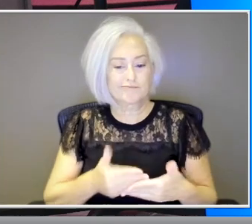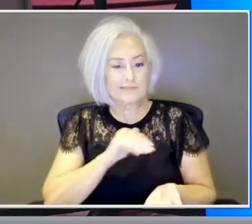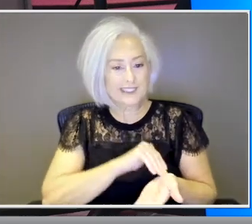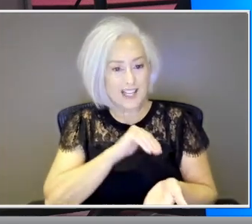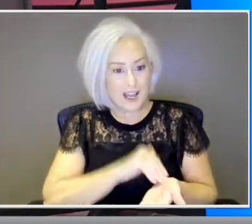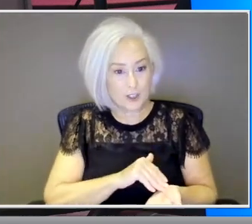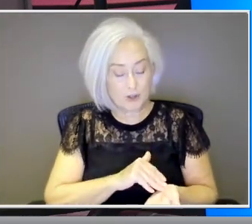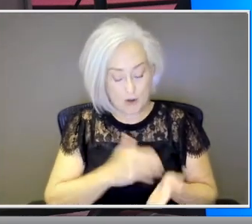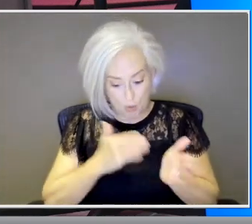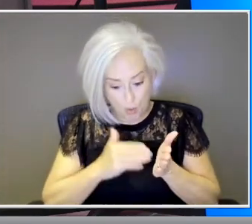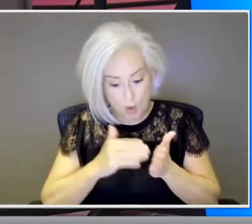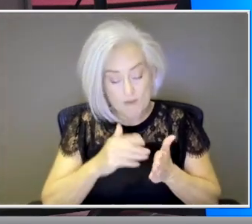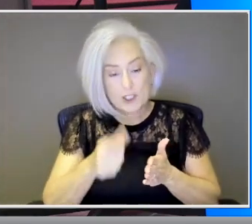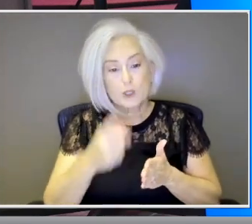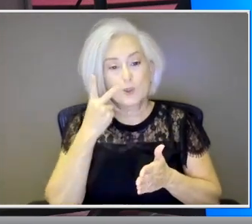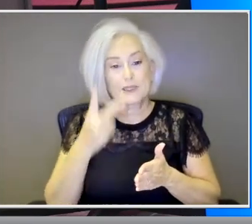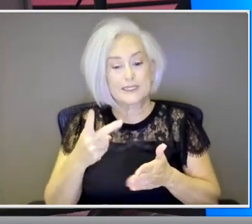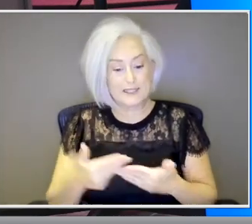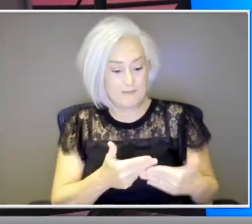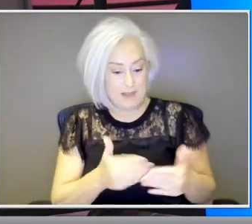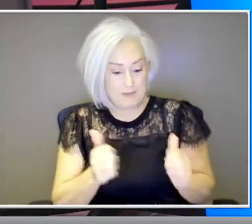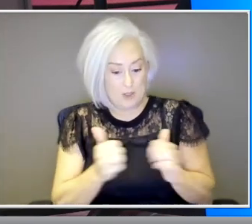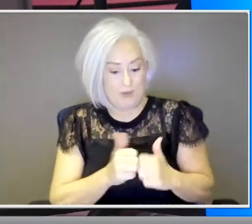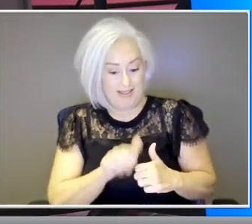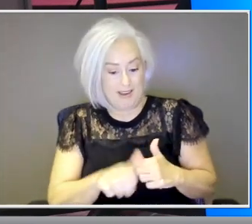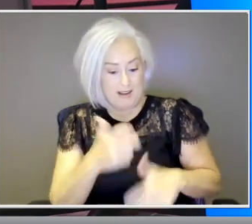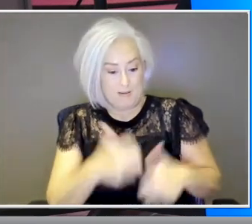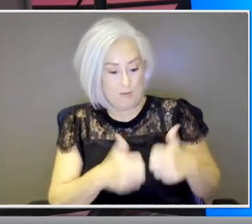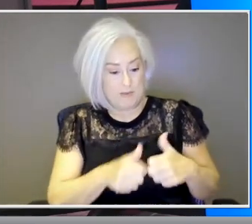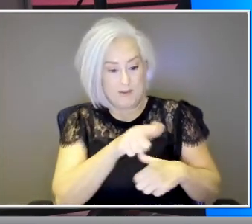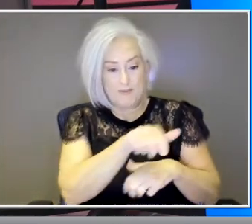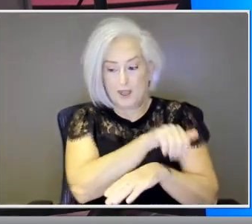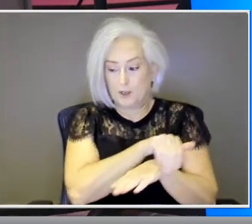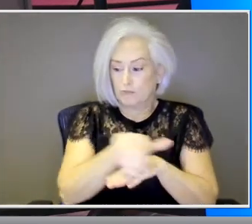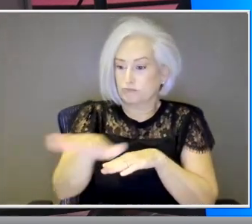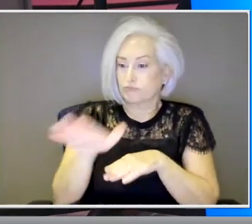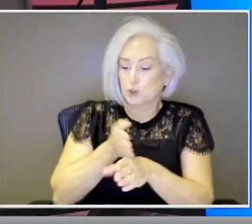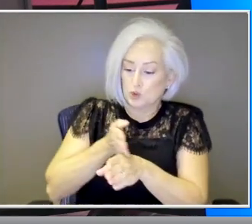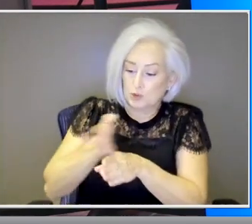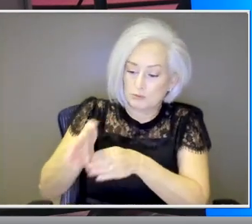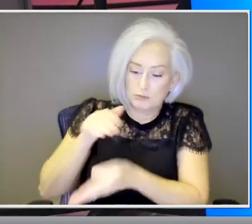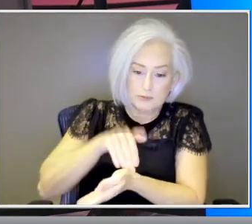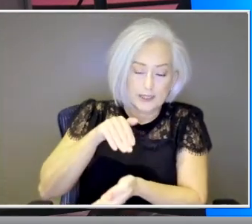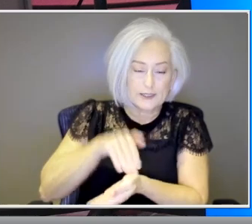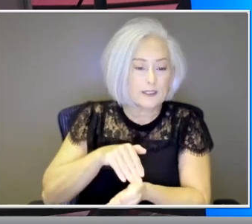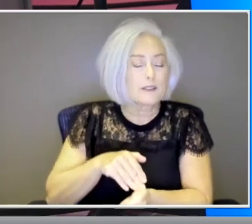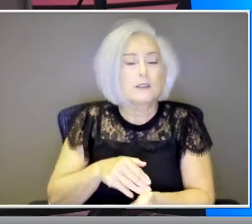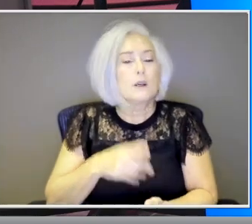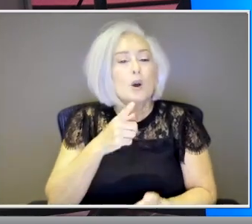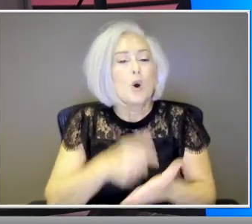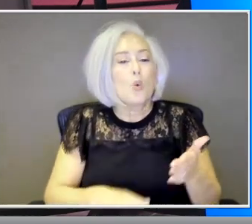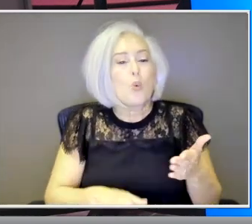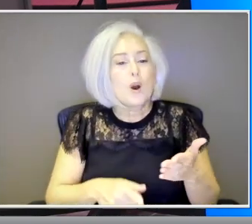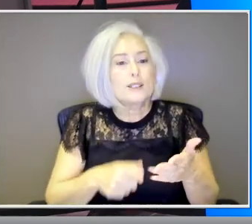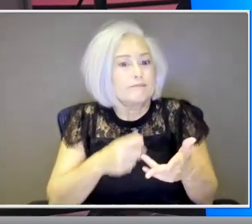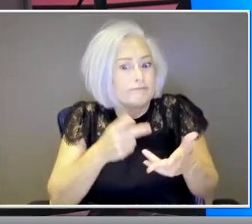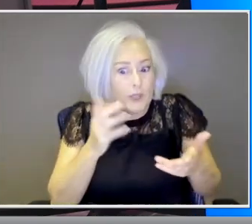then you send them to the specialist. What's it like taking care of those tiny patients with